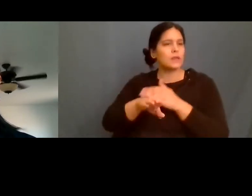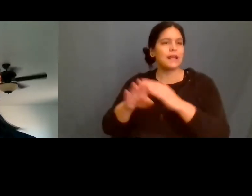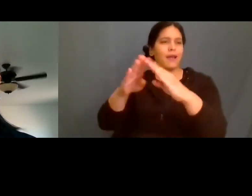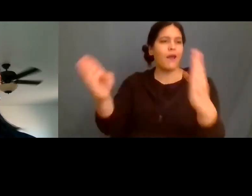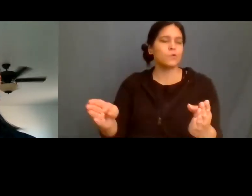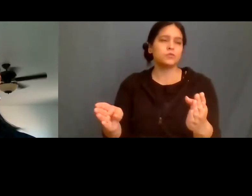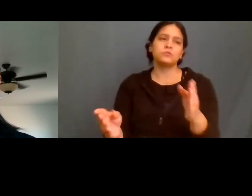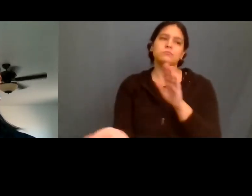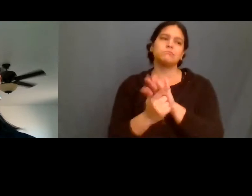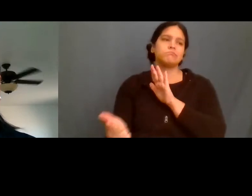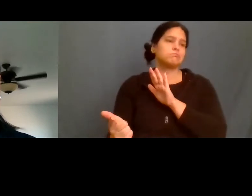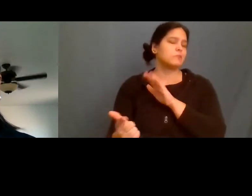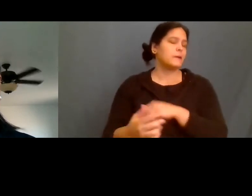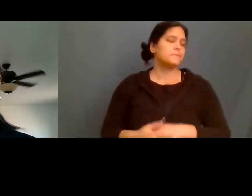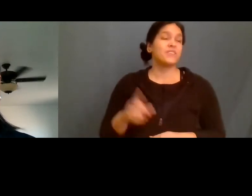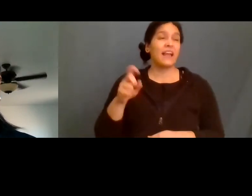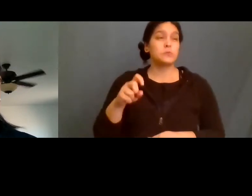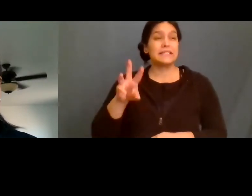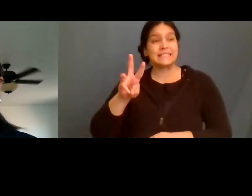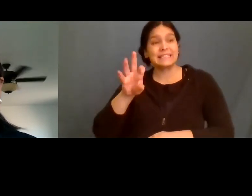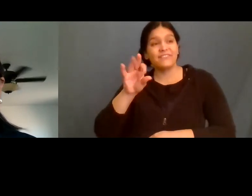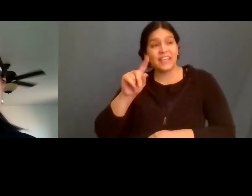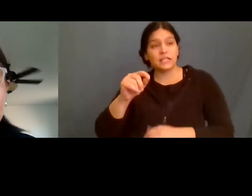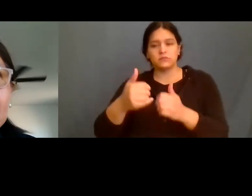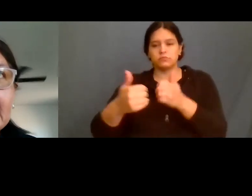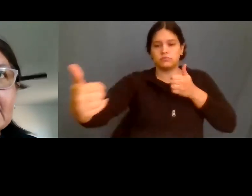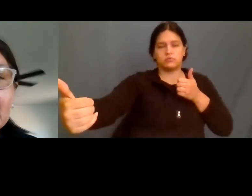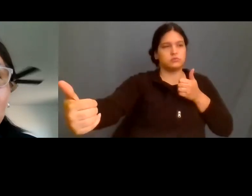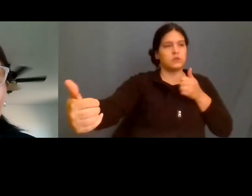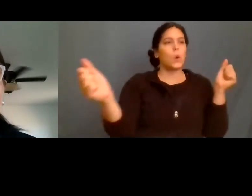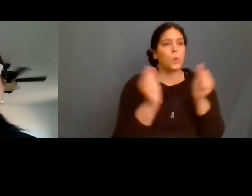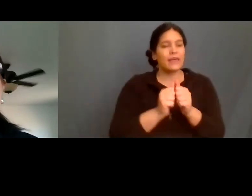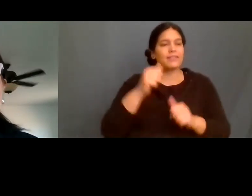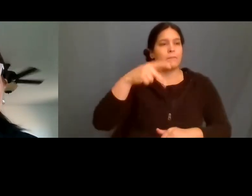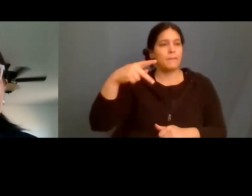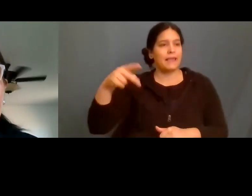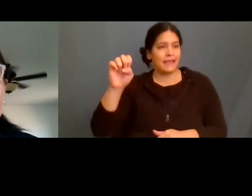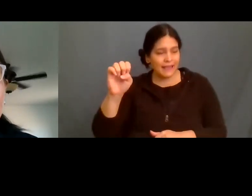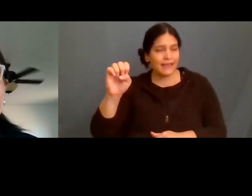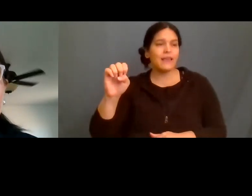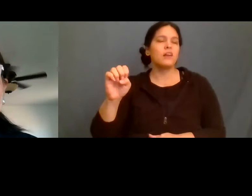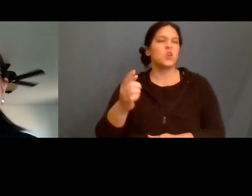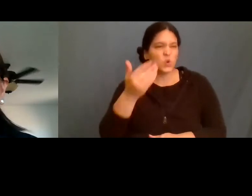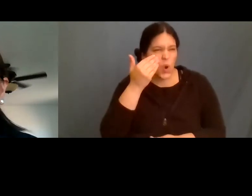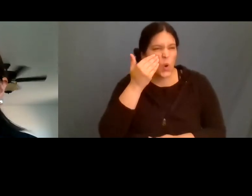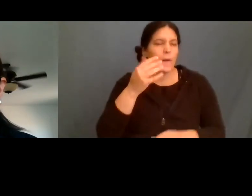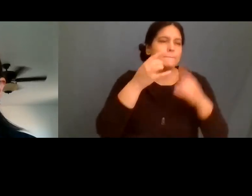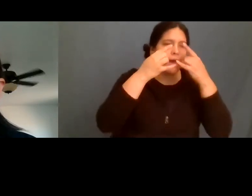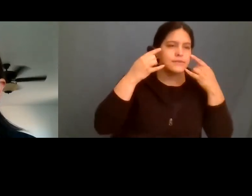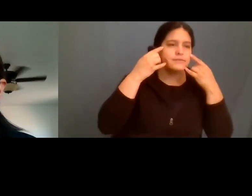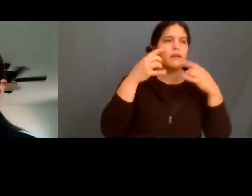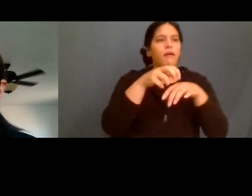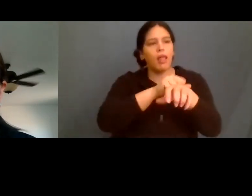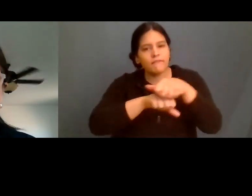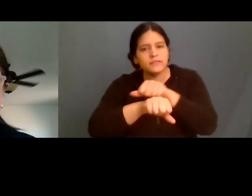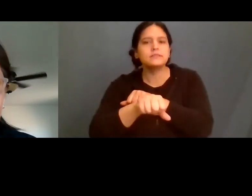to be 6 feet apart with our PPE, you know, mask and gloves